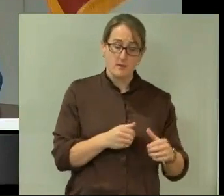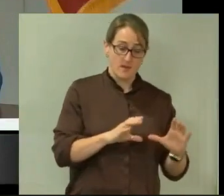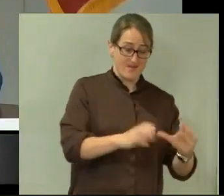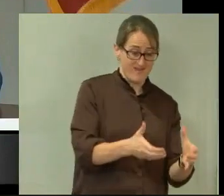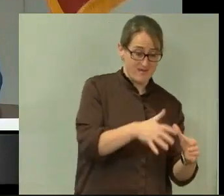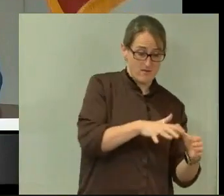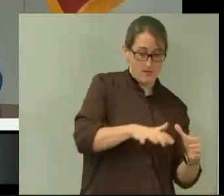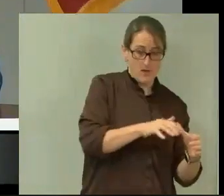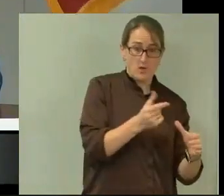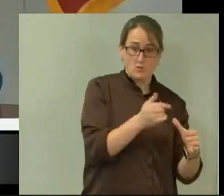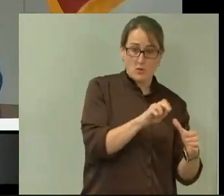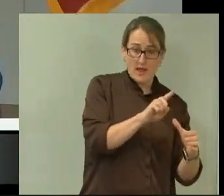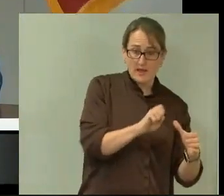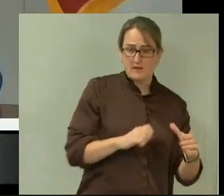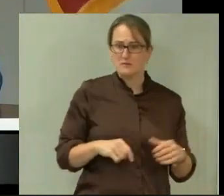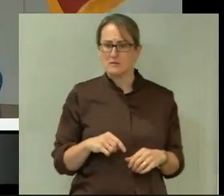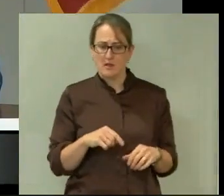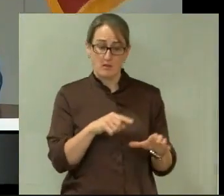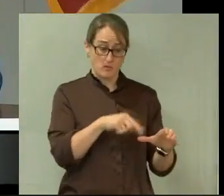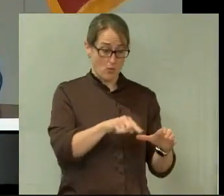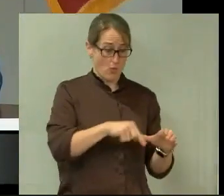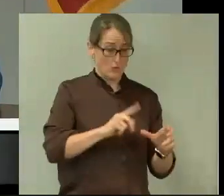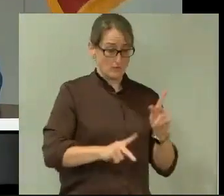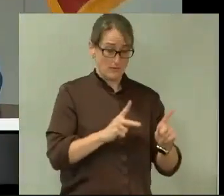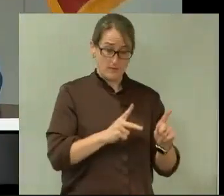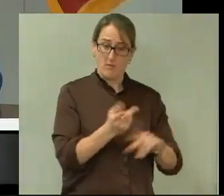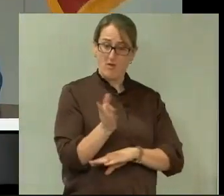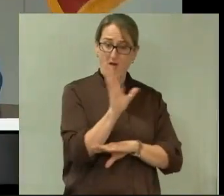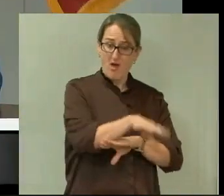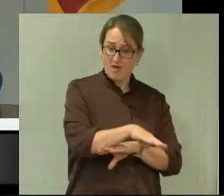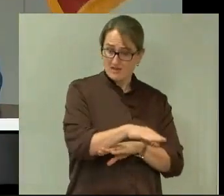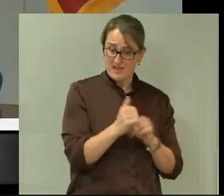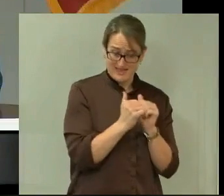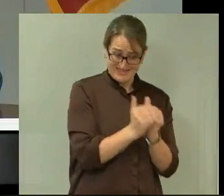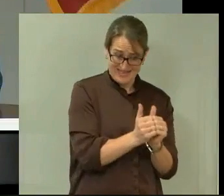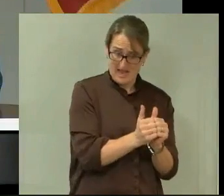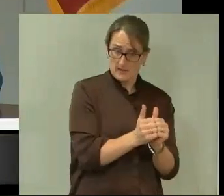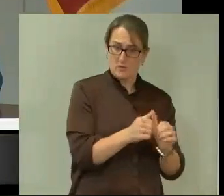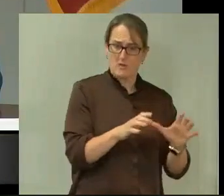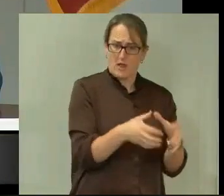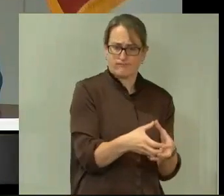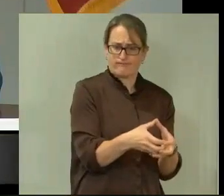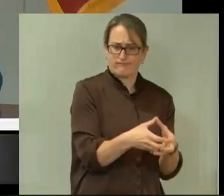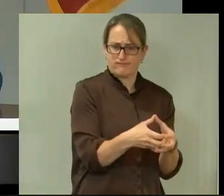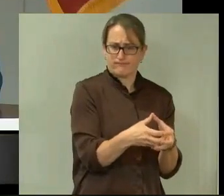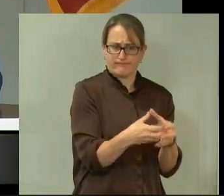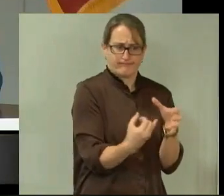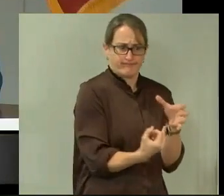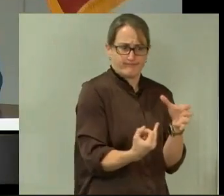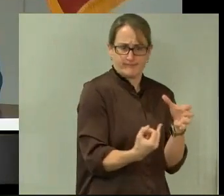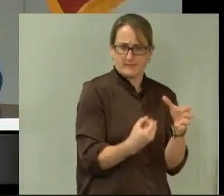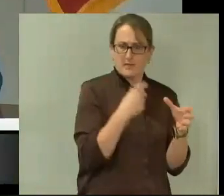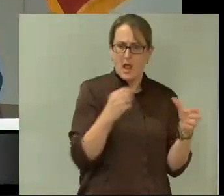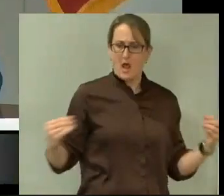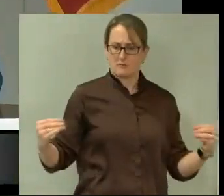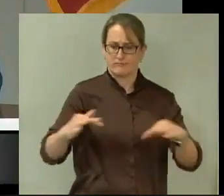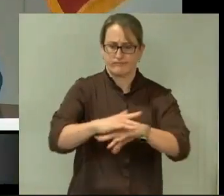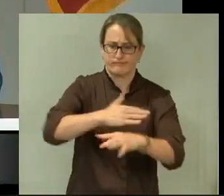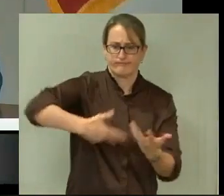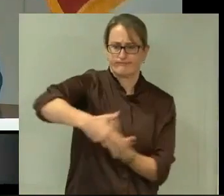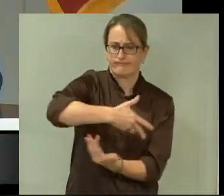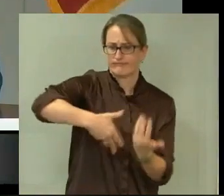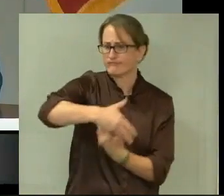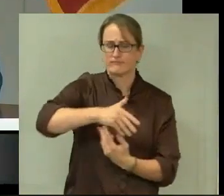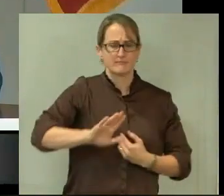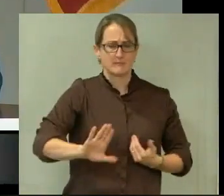that spend most of the day together, instead of mixing, so that if we were to have an event, we at least